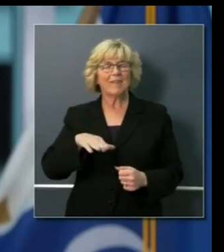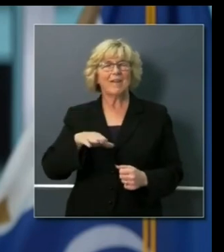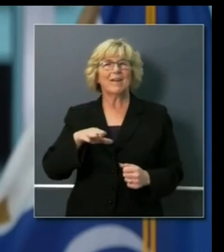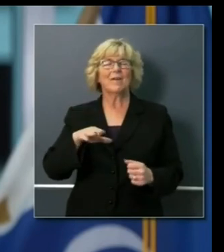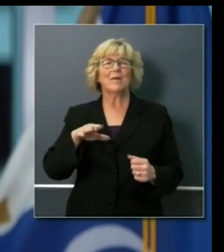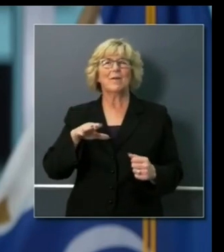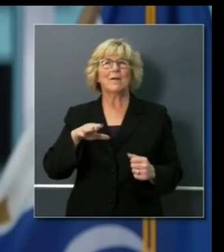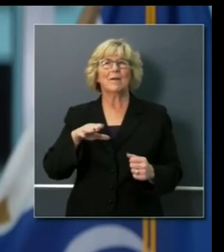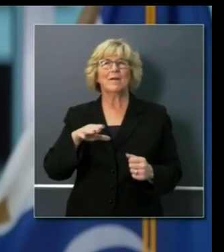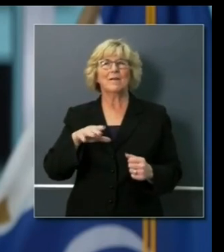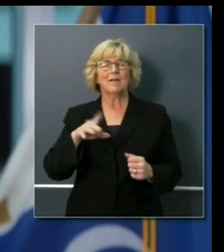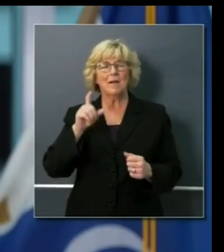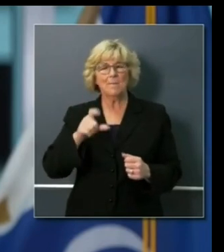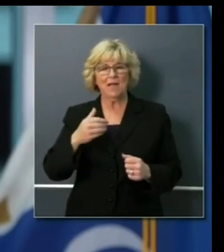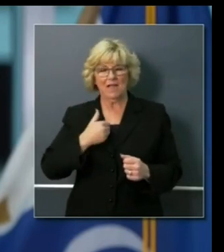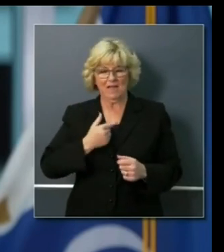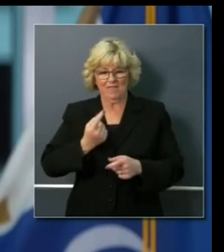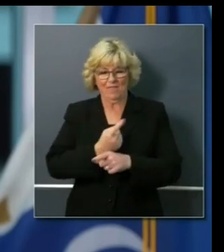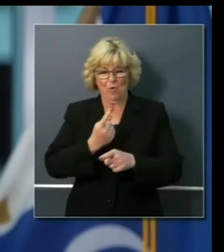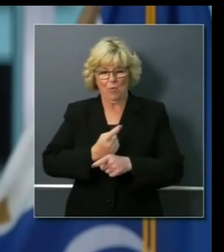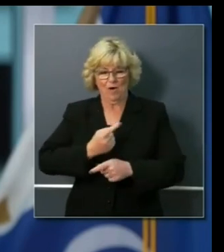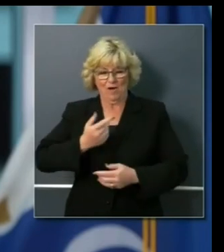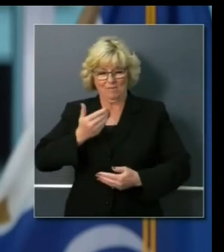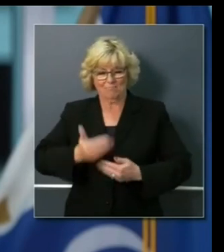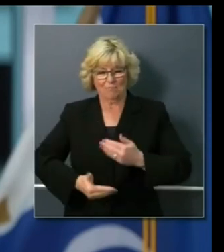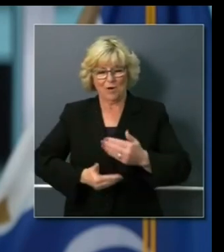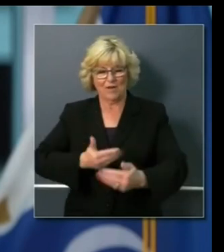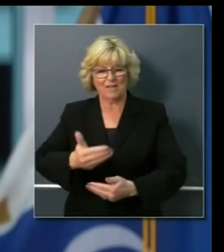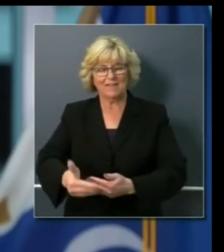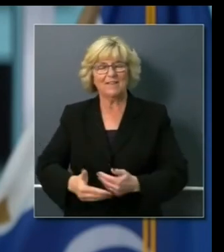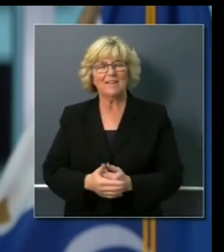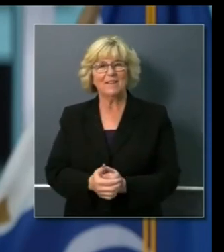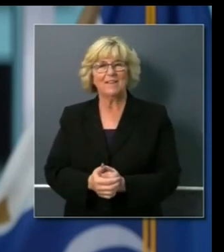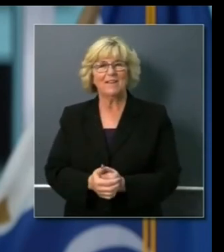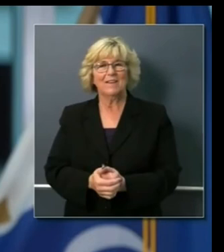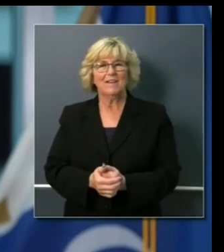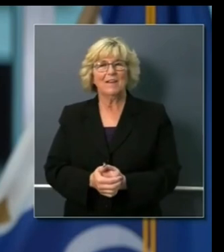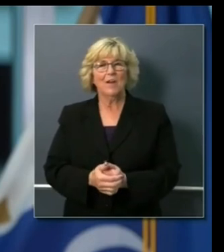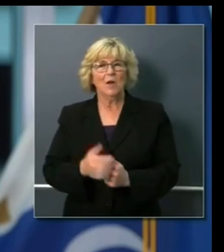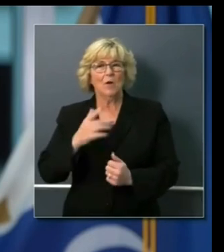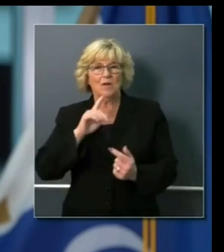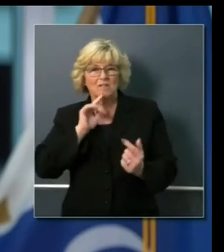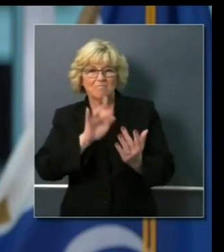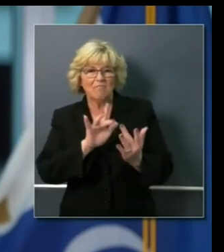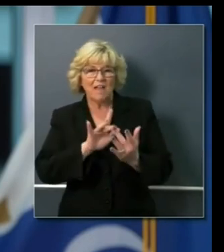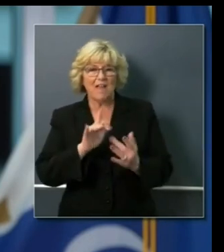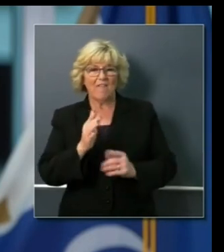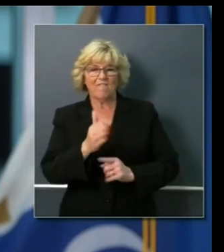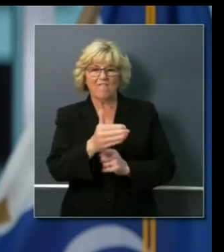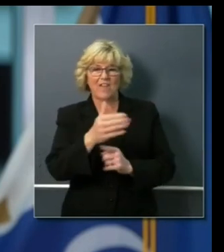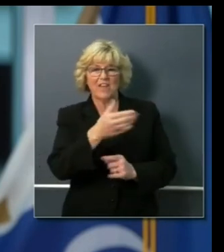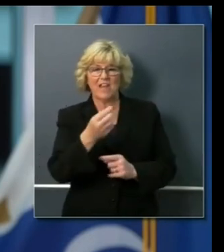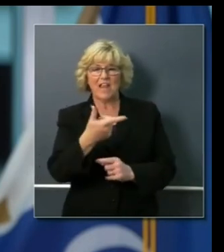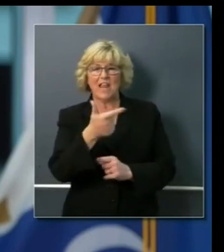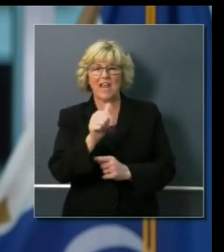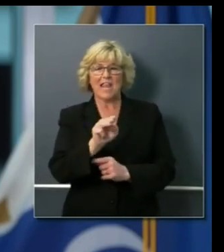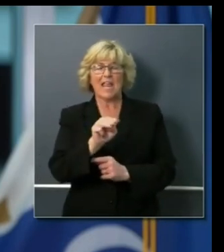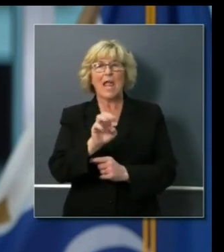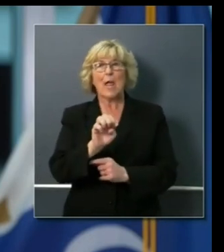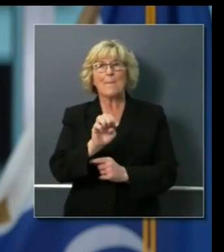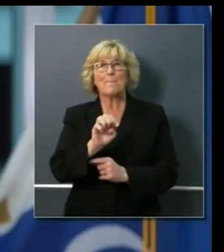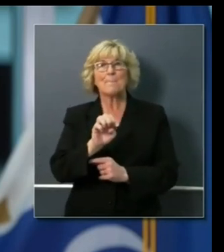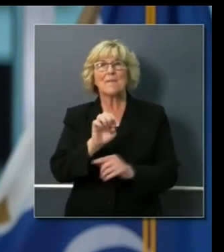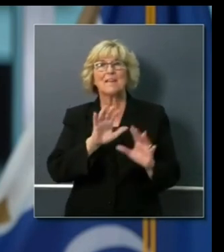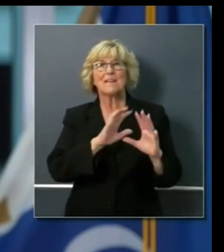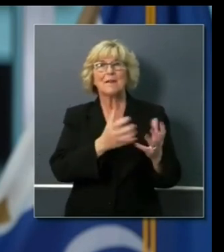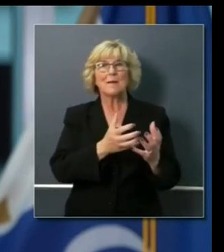process a protocol working with our county health directors and Fish and Game to then work on a county-by-county